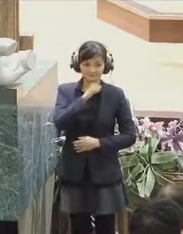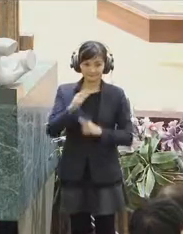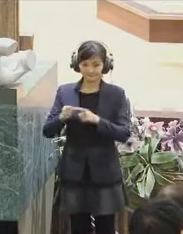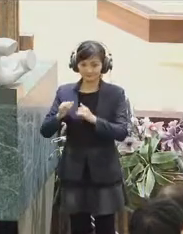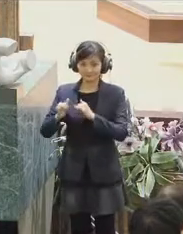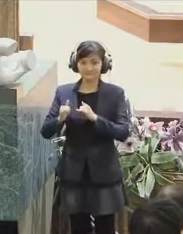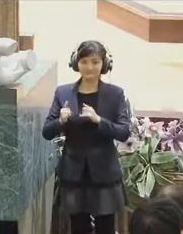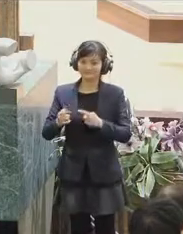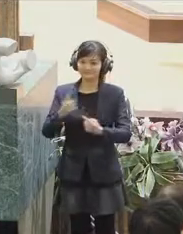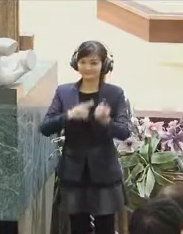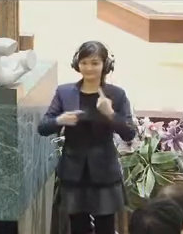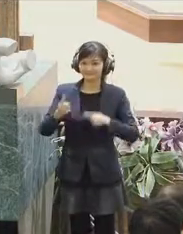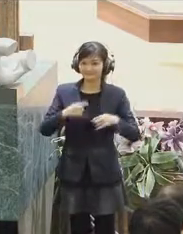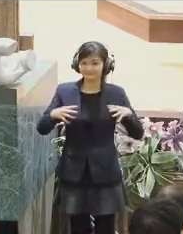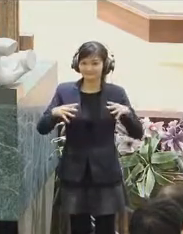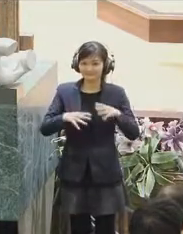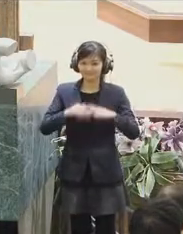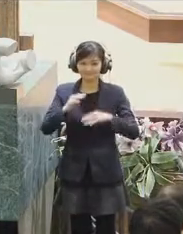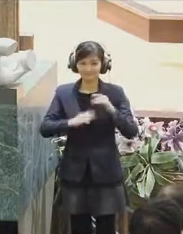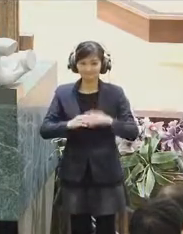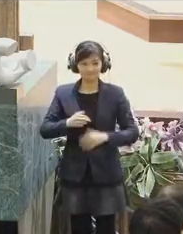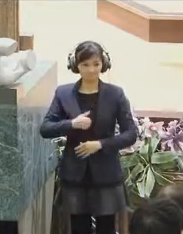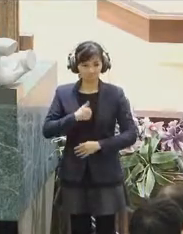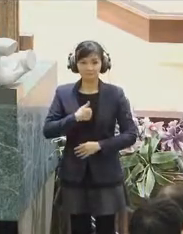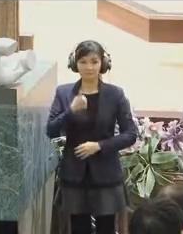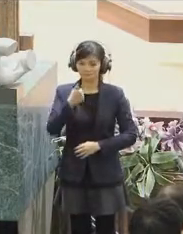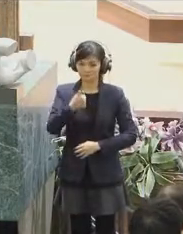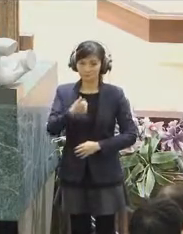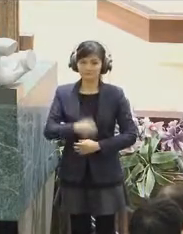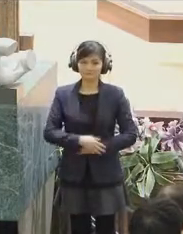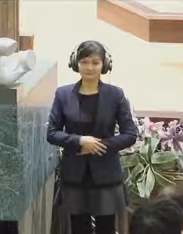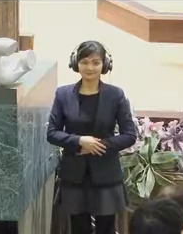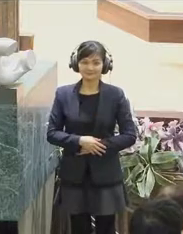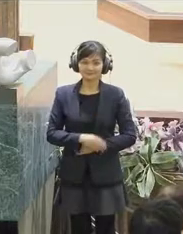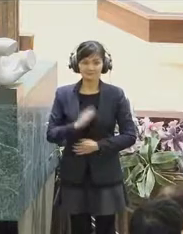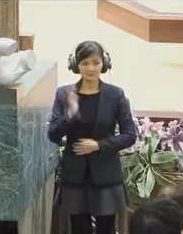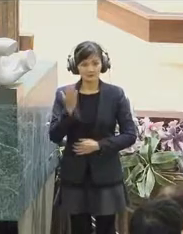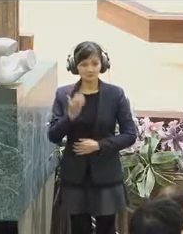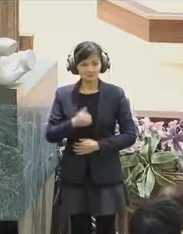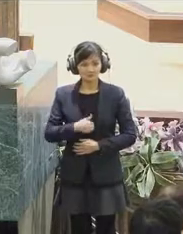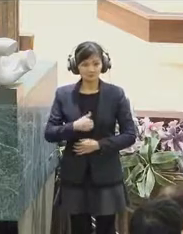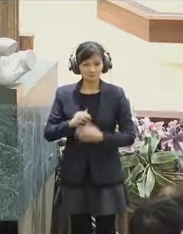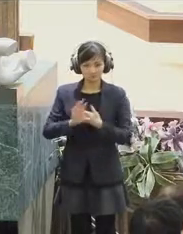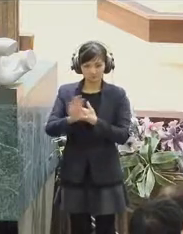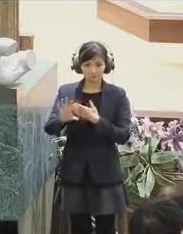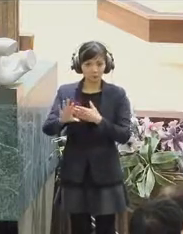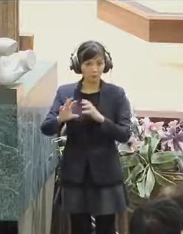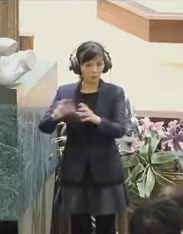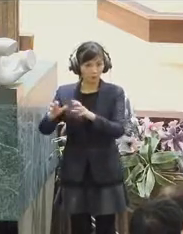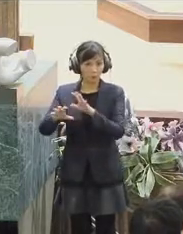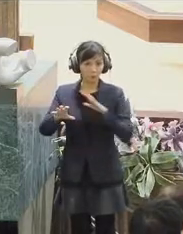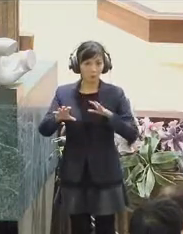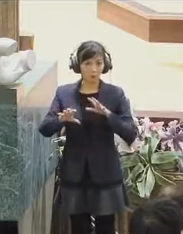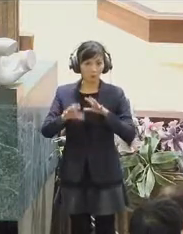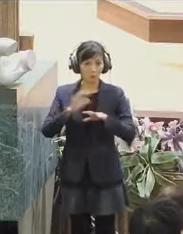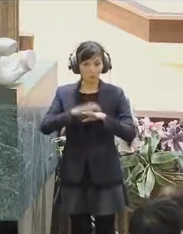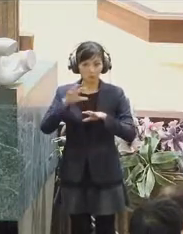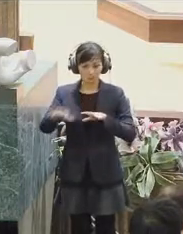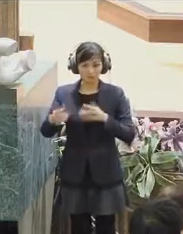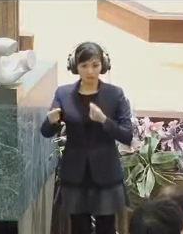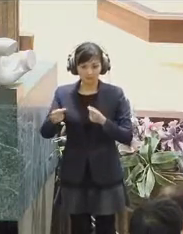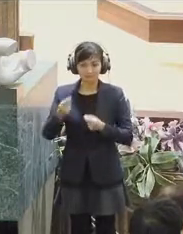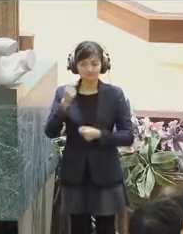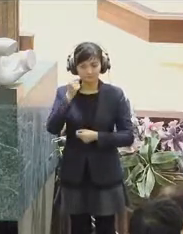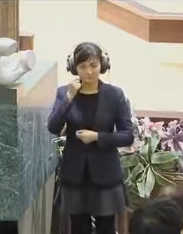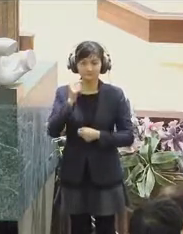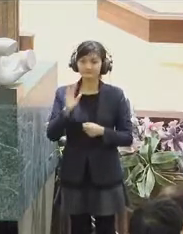and implemented there. But it can be a source of inspiration when looking at the right measures to fight